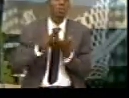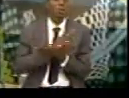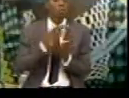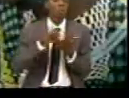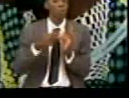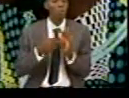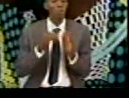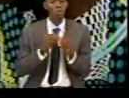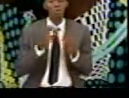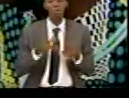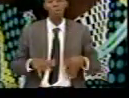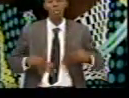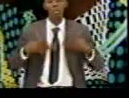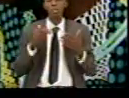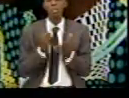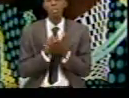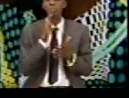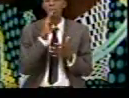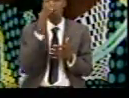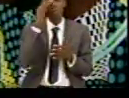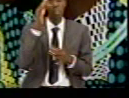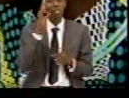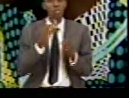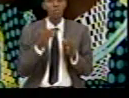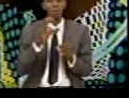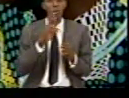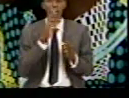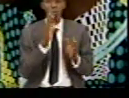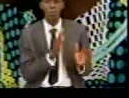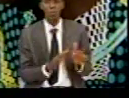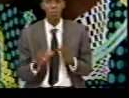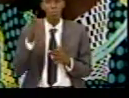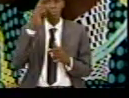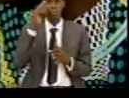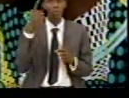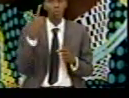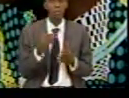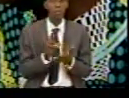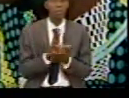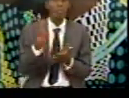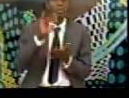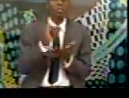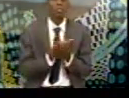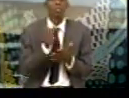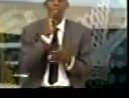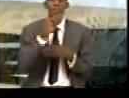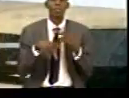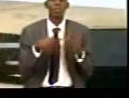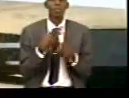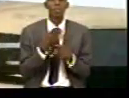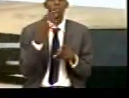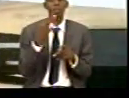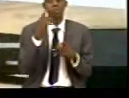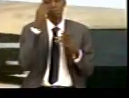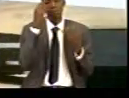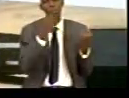now, if you are getting ready for the rapture, that's the kind of faith that must abide in you. I live by the